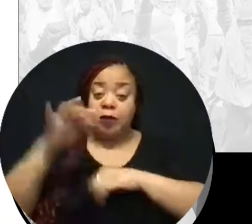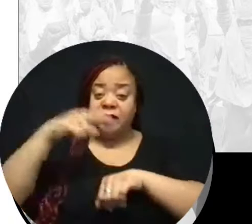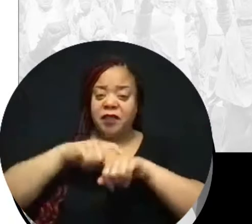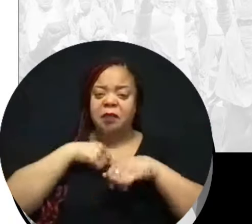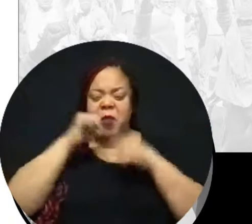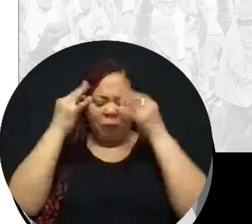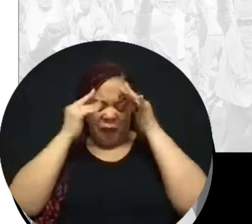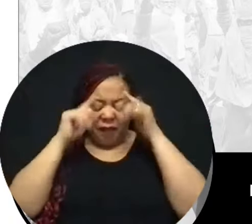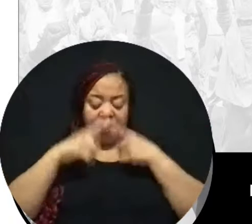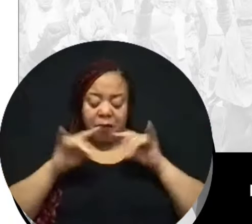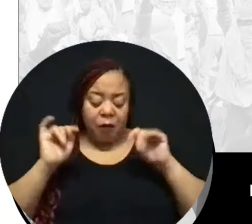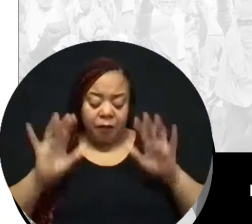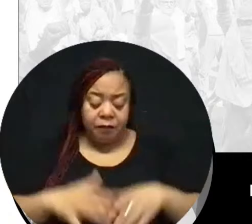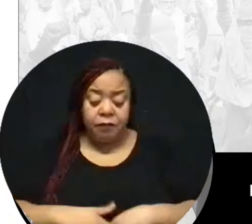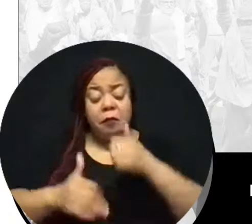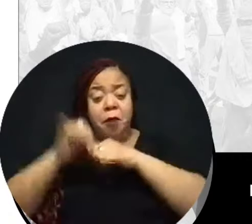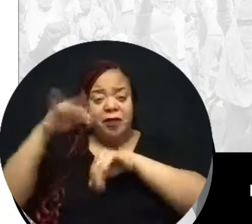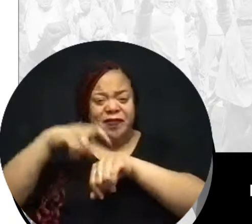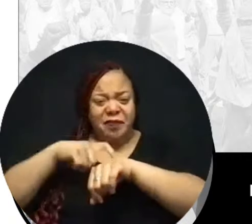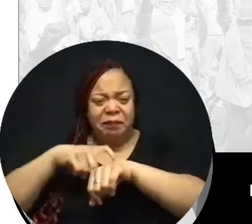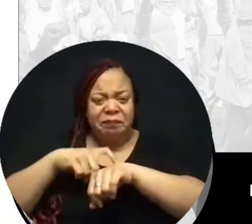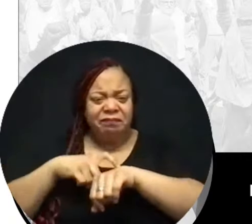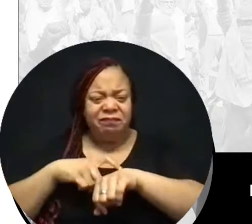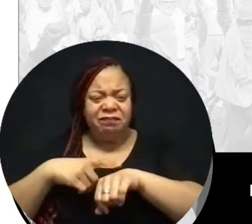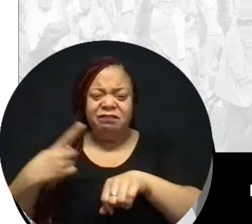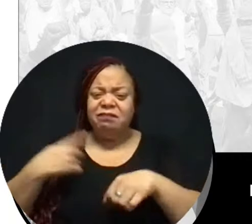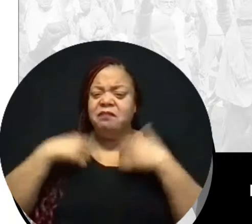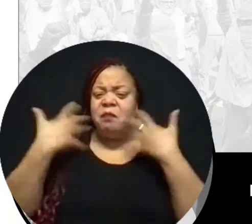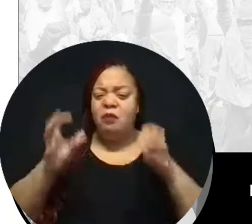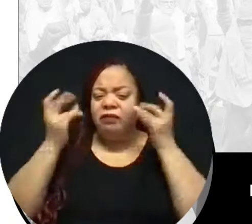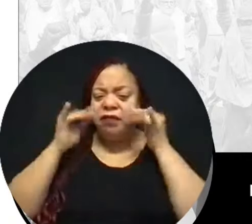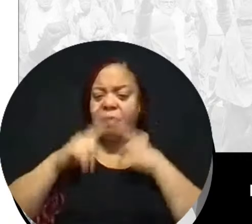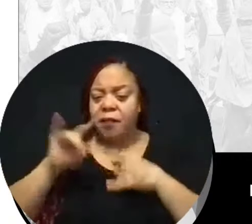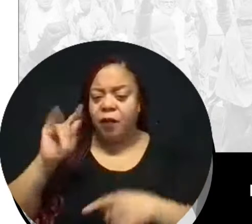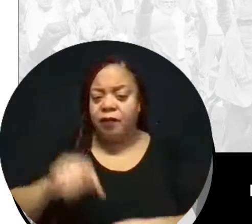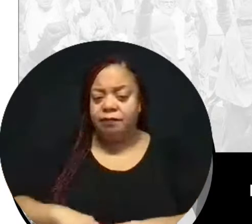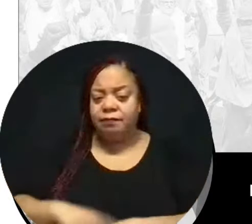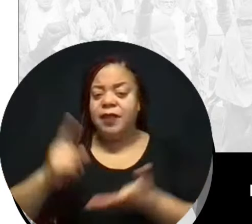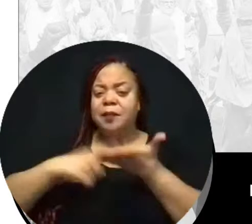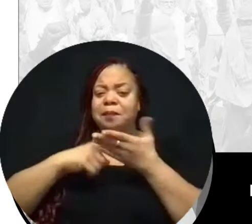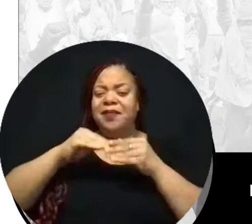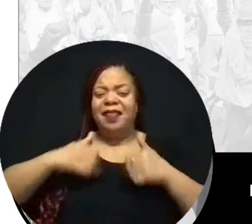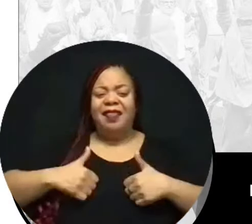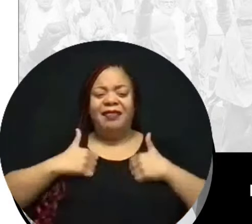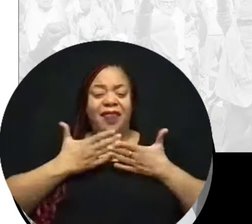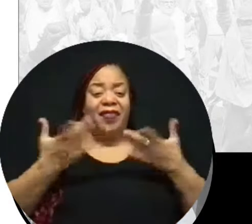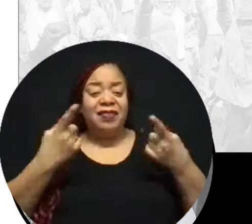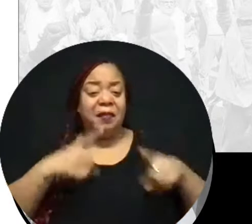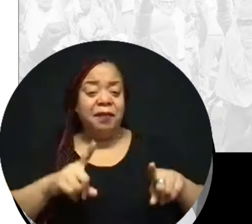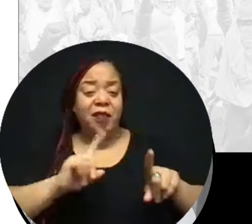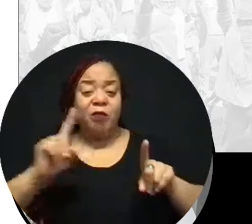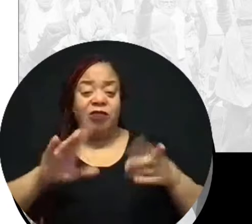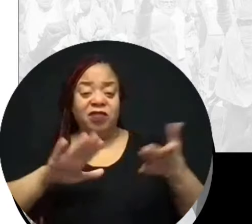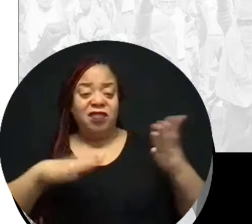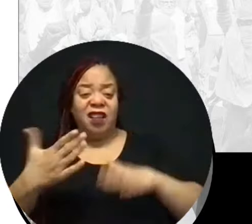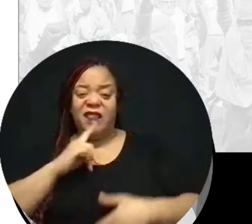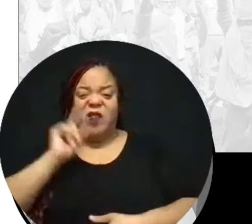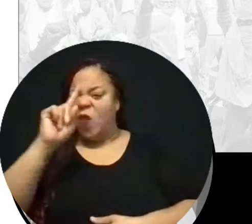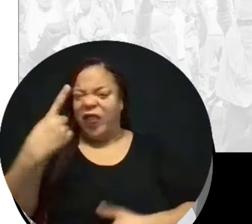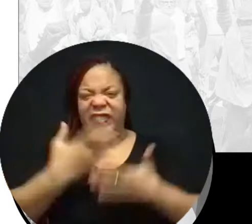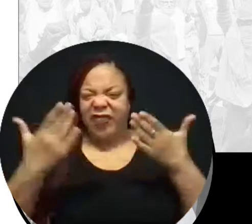of. After I got sentenced for my case, I remember counting the years on my fingers. Like,